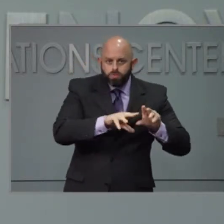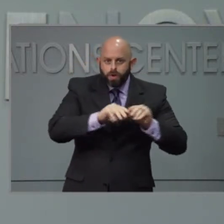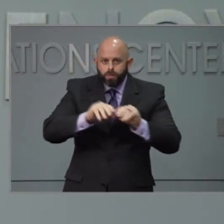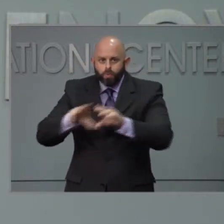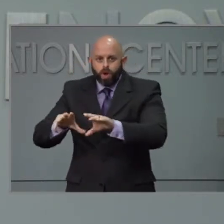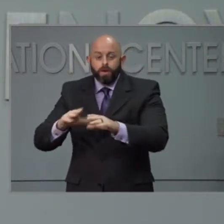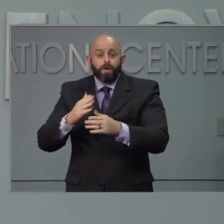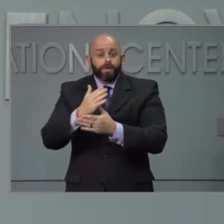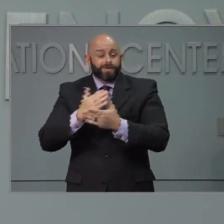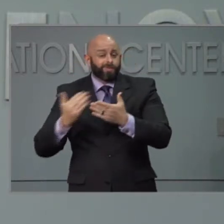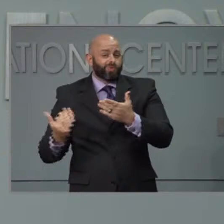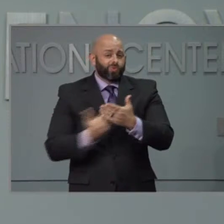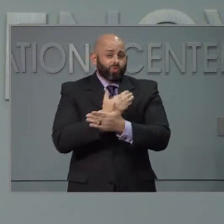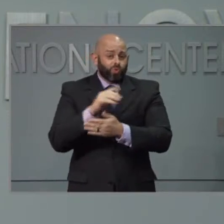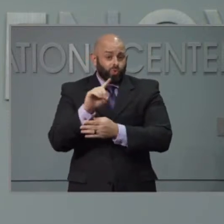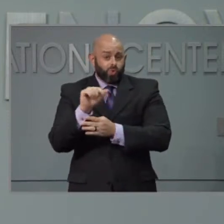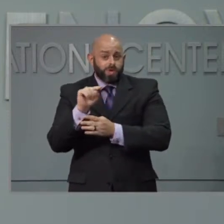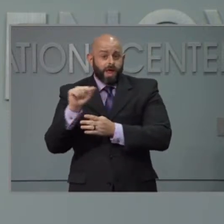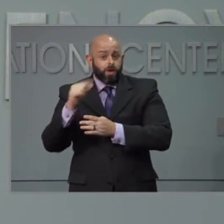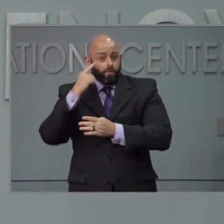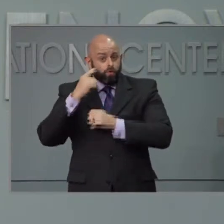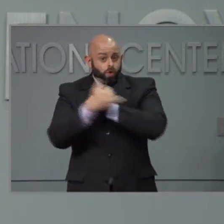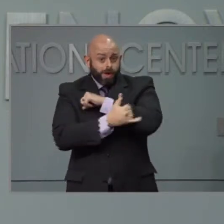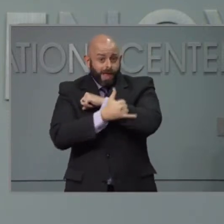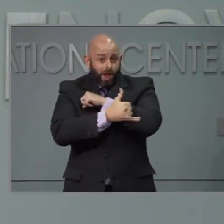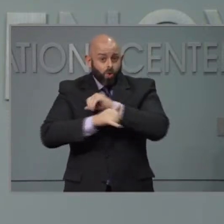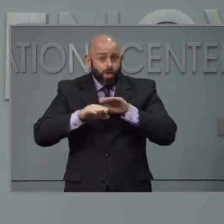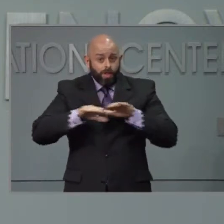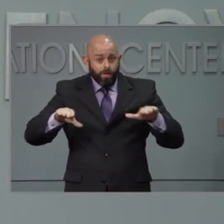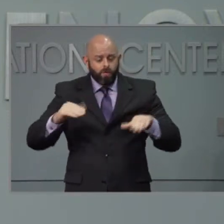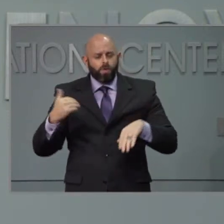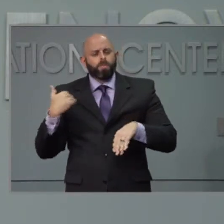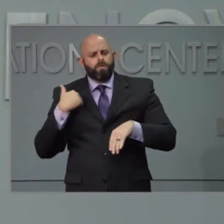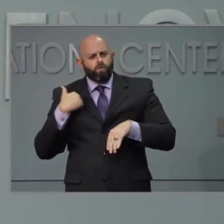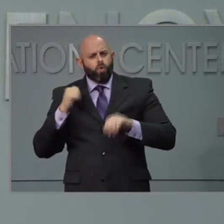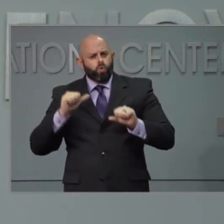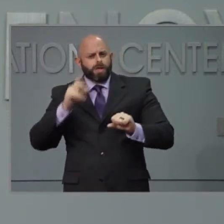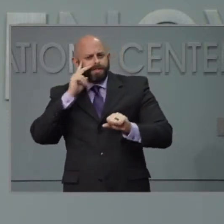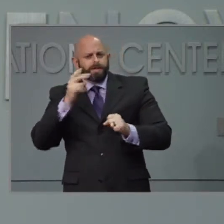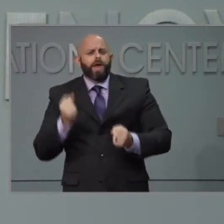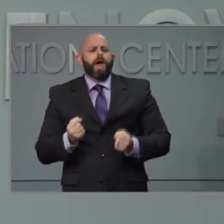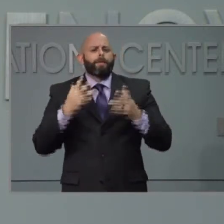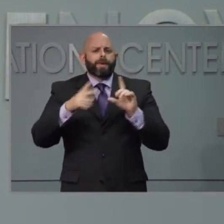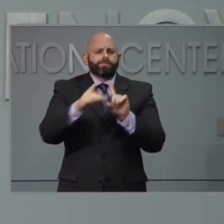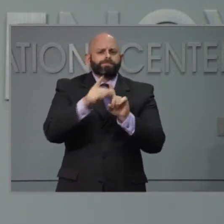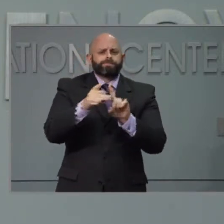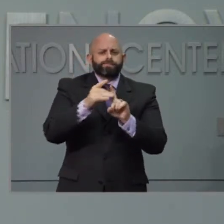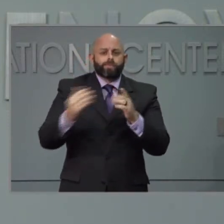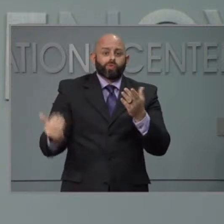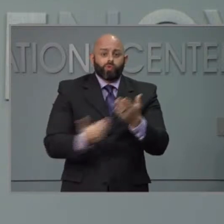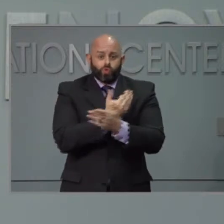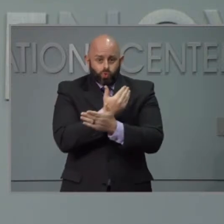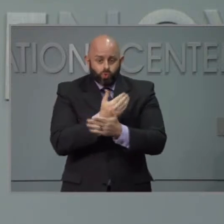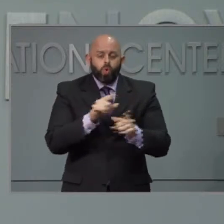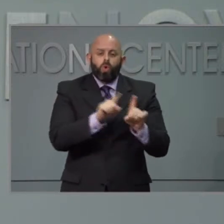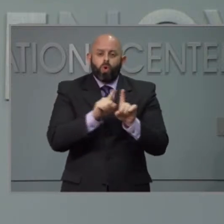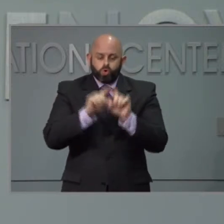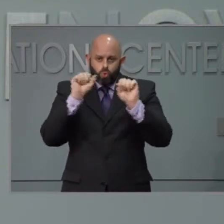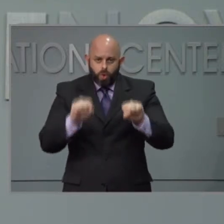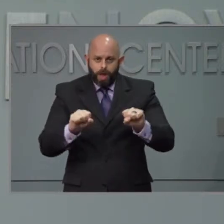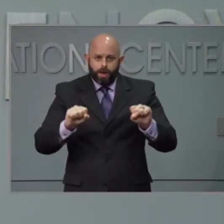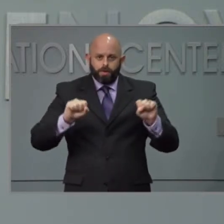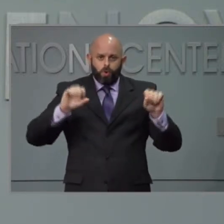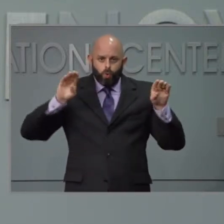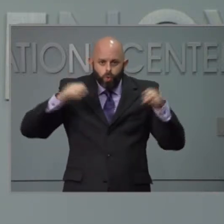was talking about at the county level. Before, you could see the number of new cases, of course, at the county level, and you could see that at the zip code level. But what I think